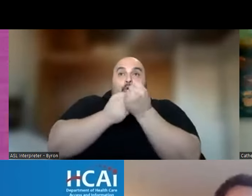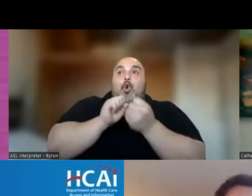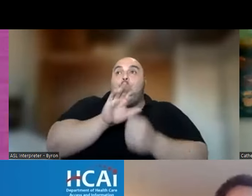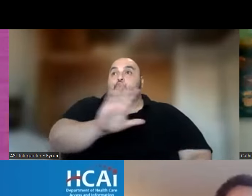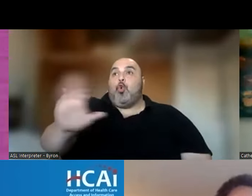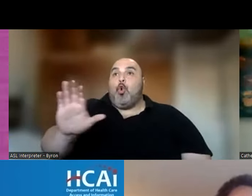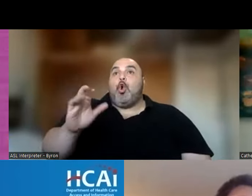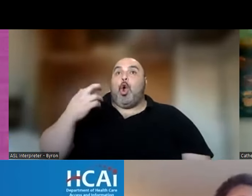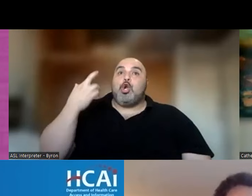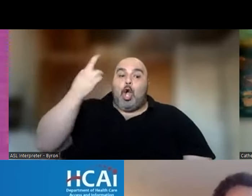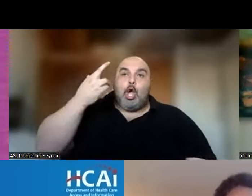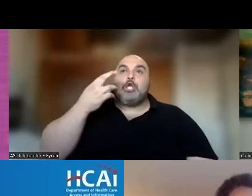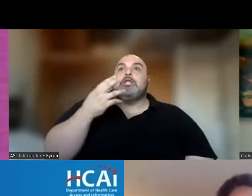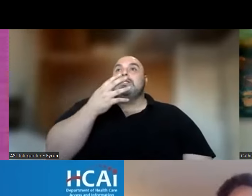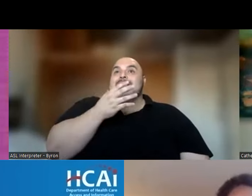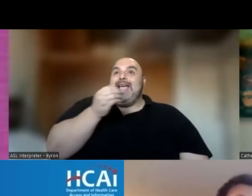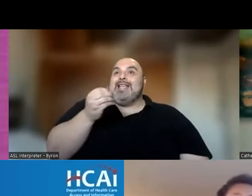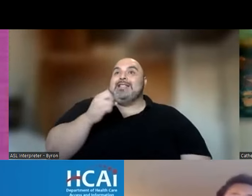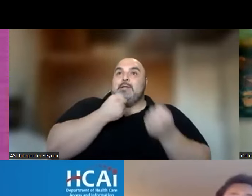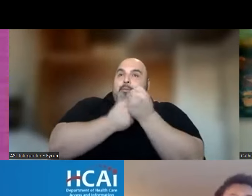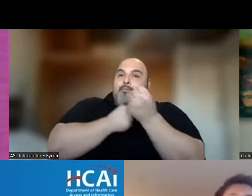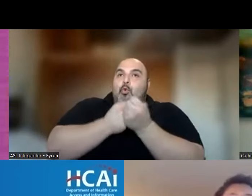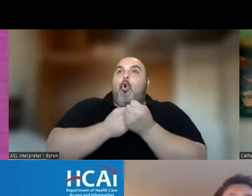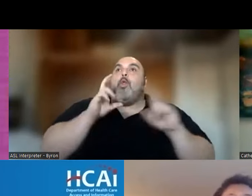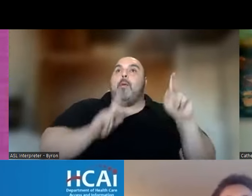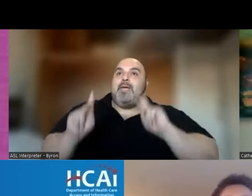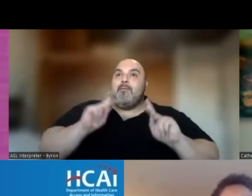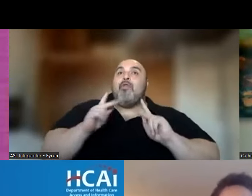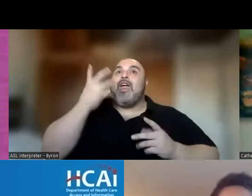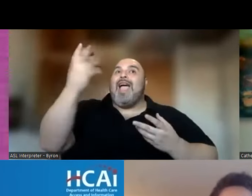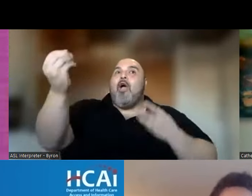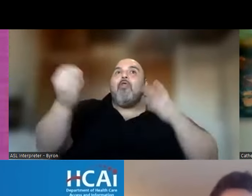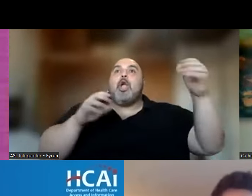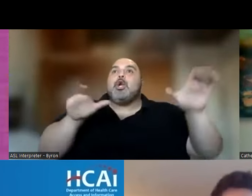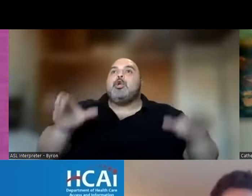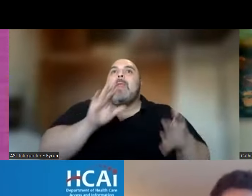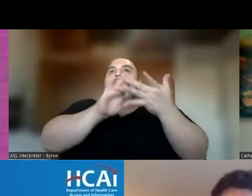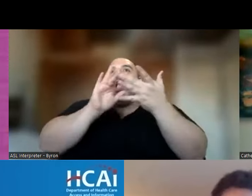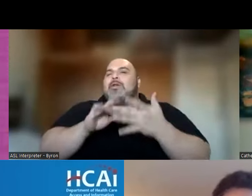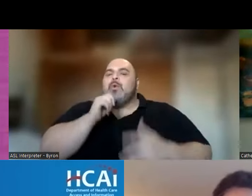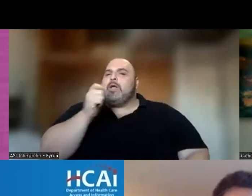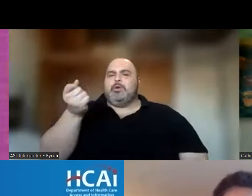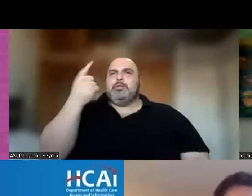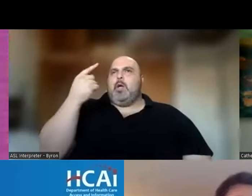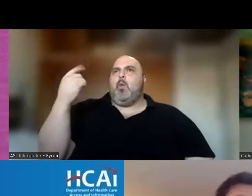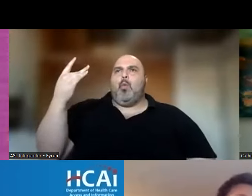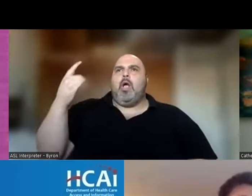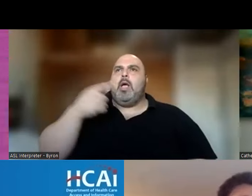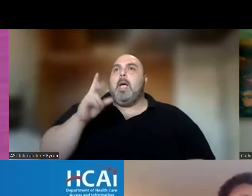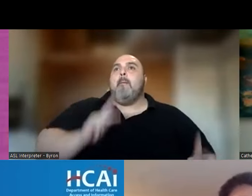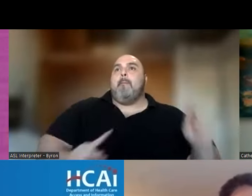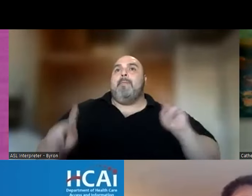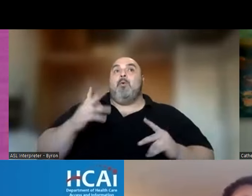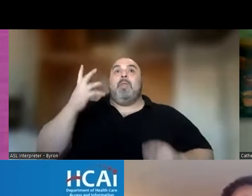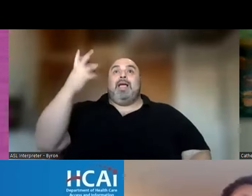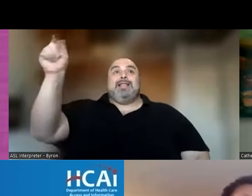cause as well as support the people that are out there doing the outreach. So I don't understand why people that's out